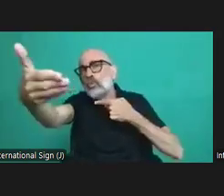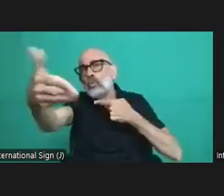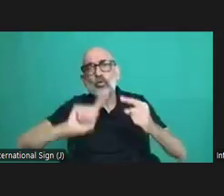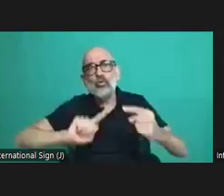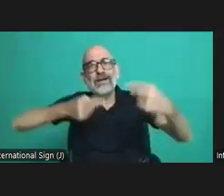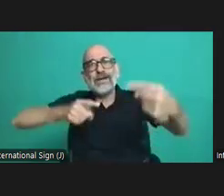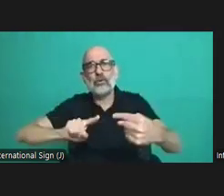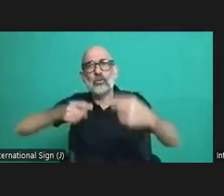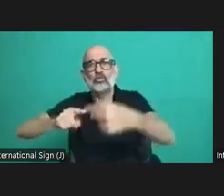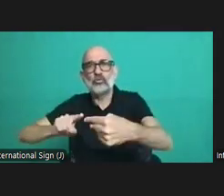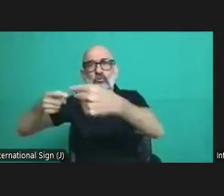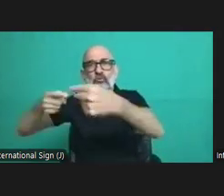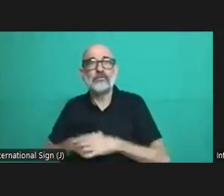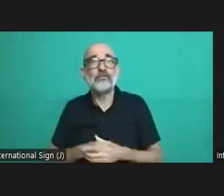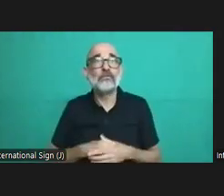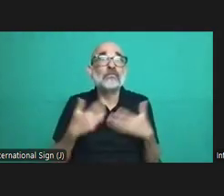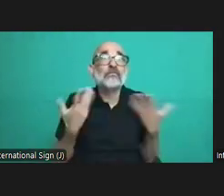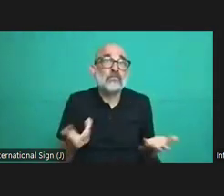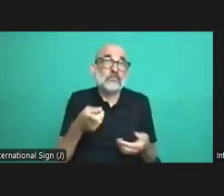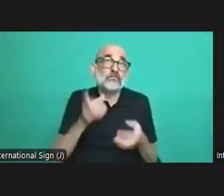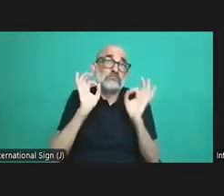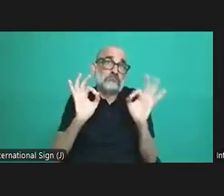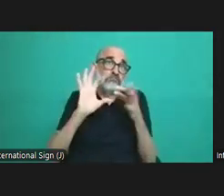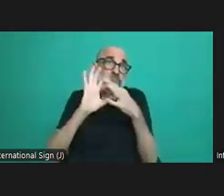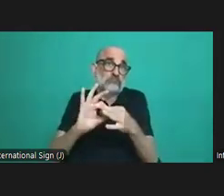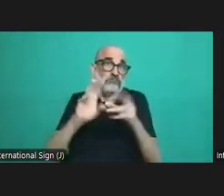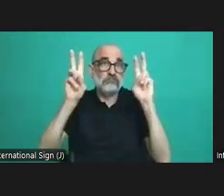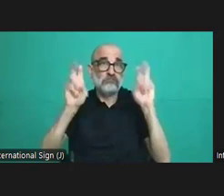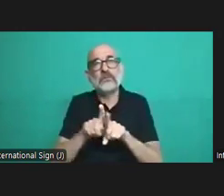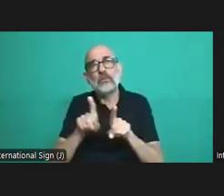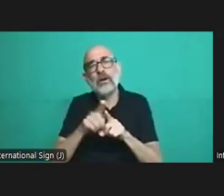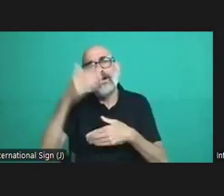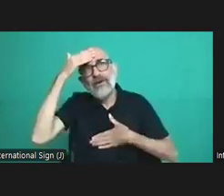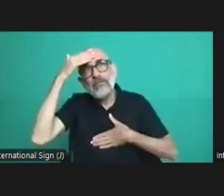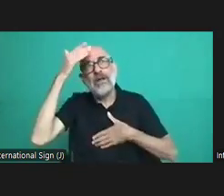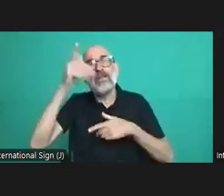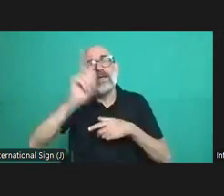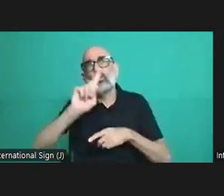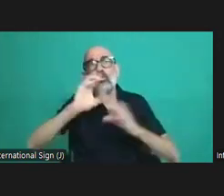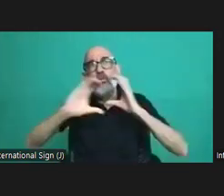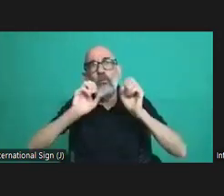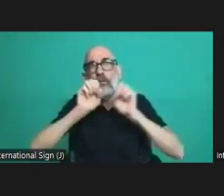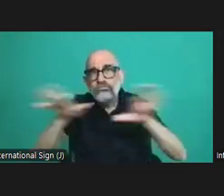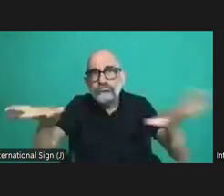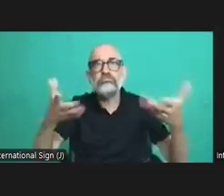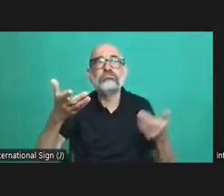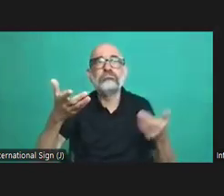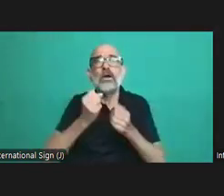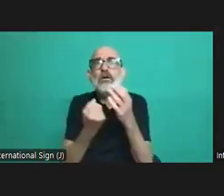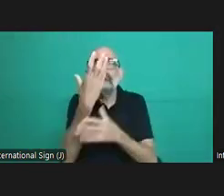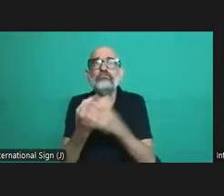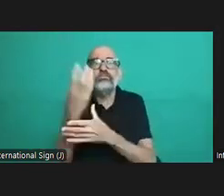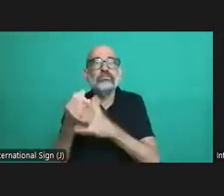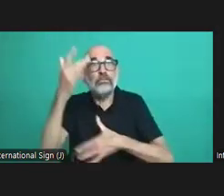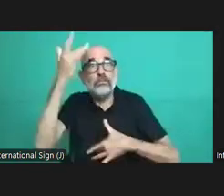this evaluation, how is Antigua really using this? Antigua and Barbuda will now update